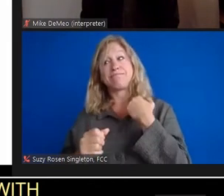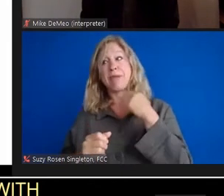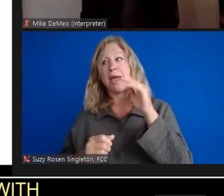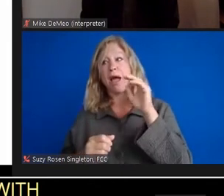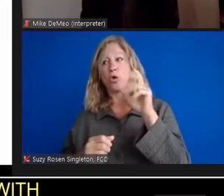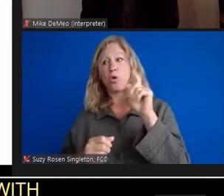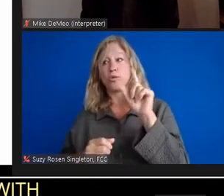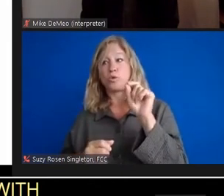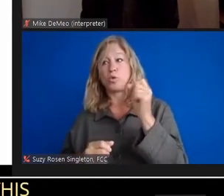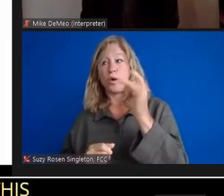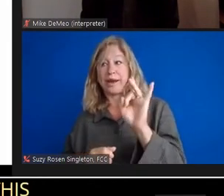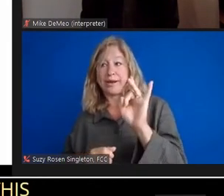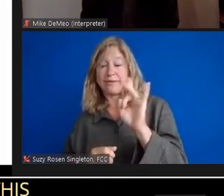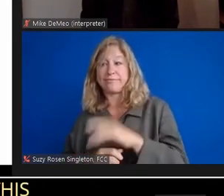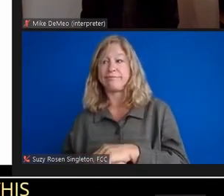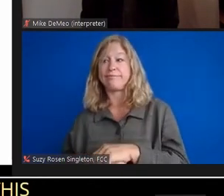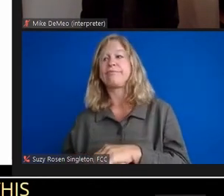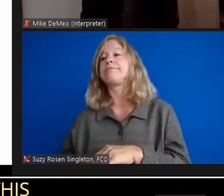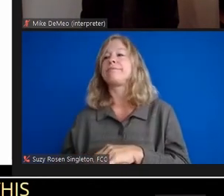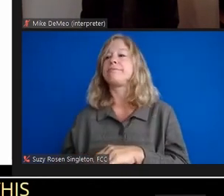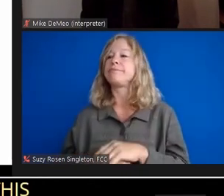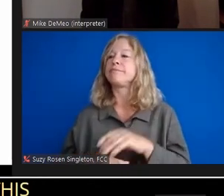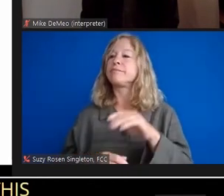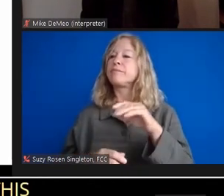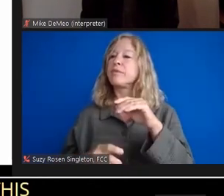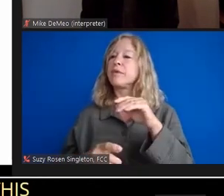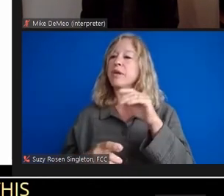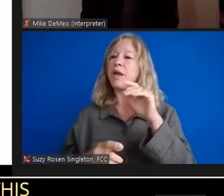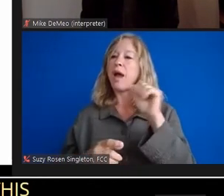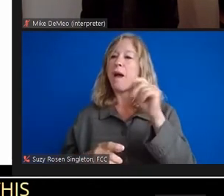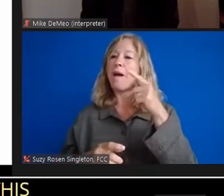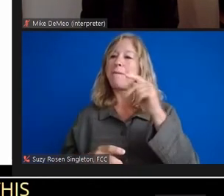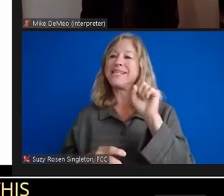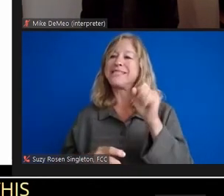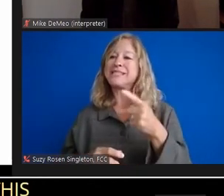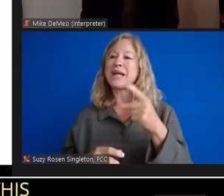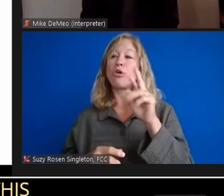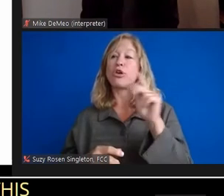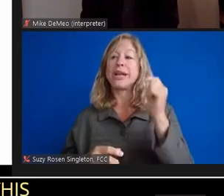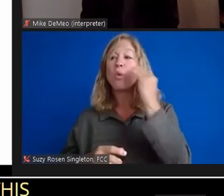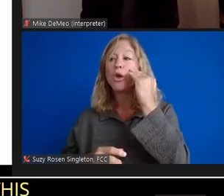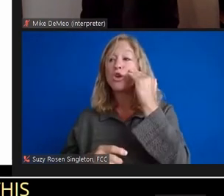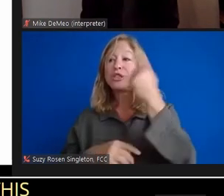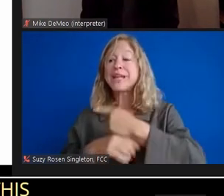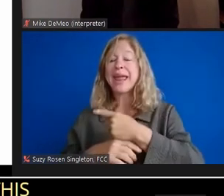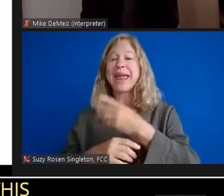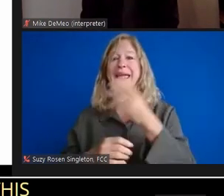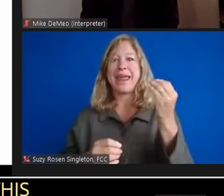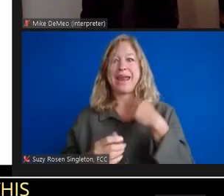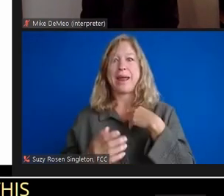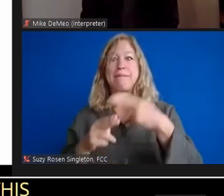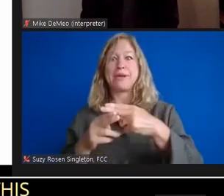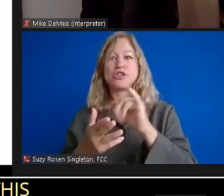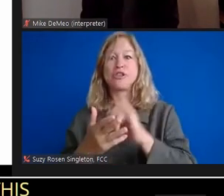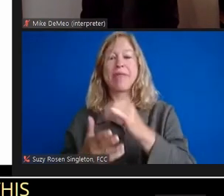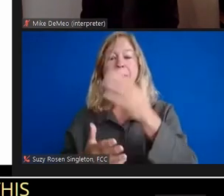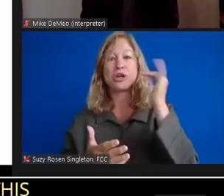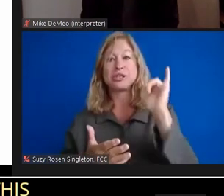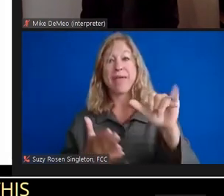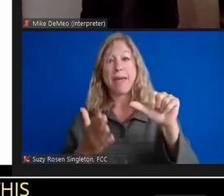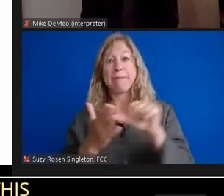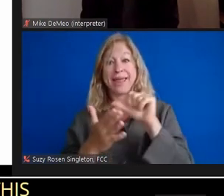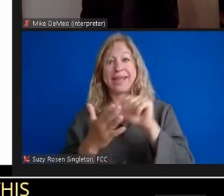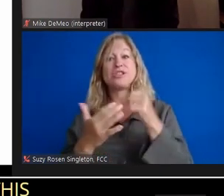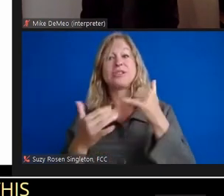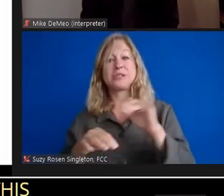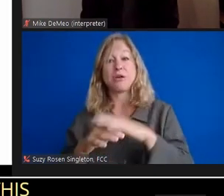The FCC also hosted in October of 2018 a PSAP RTT Awareness